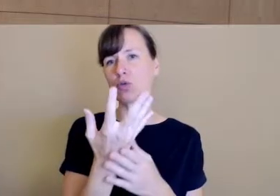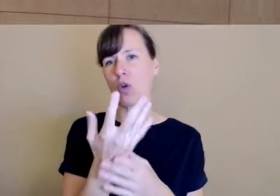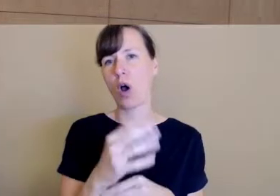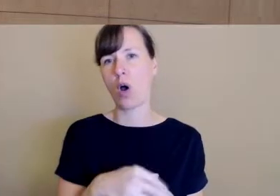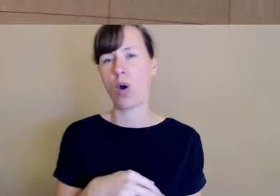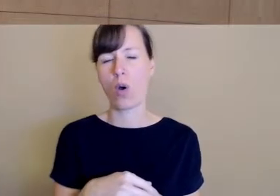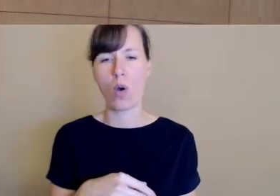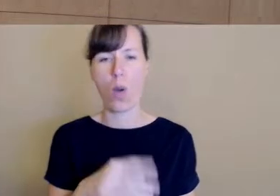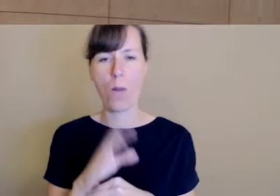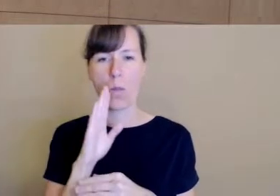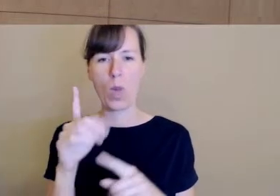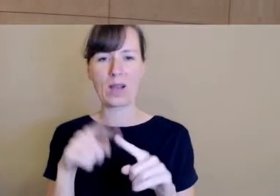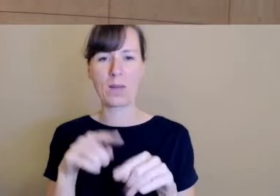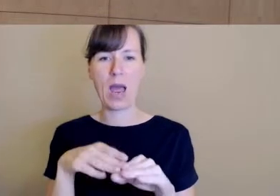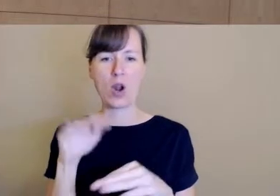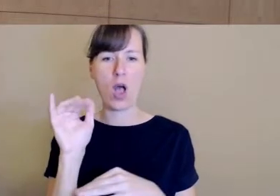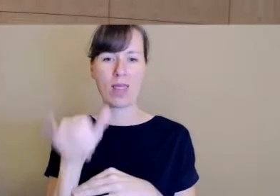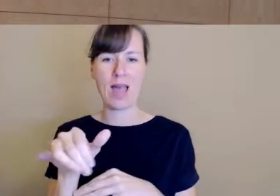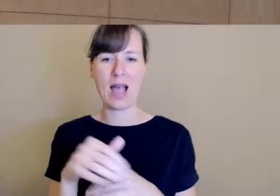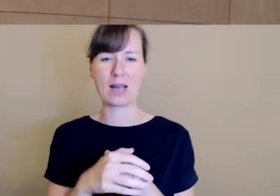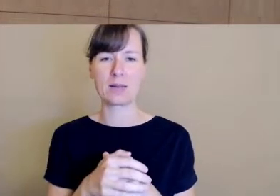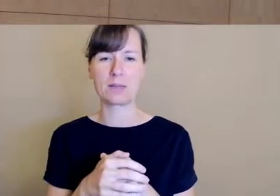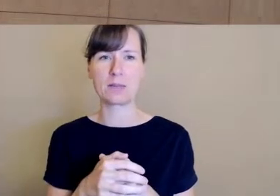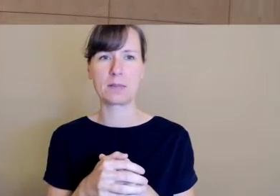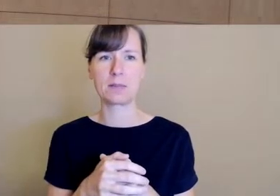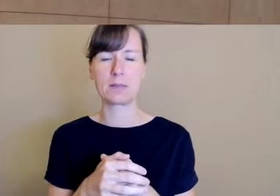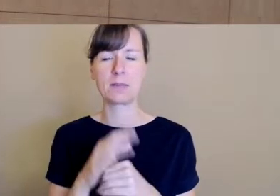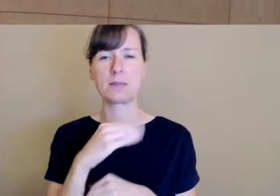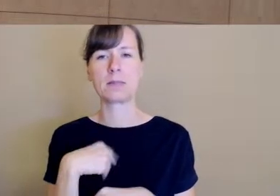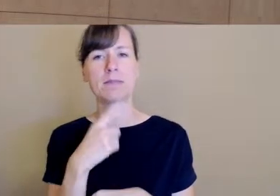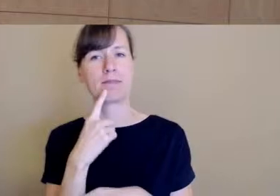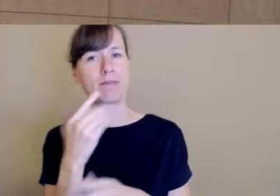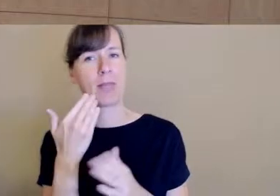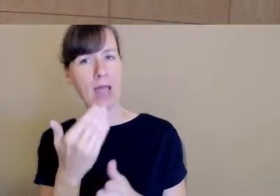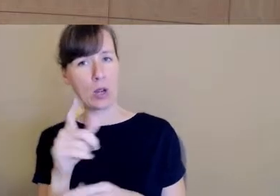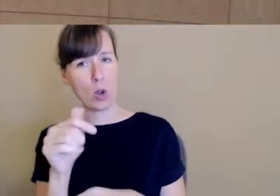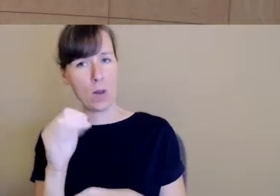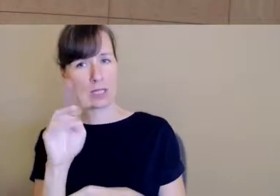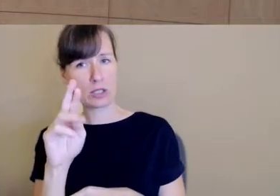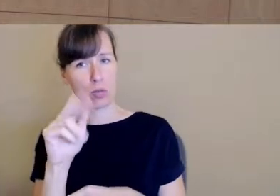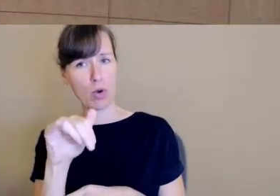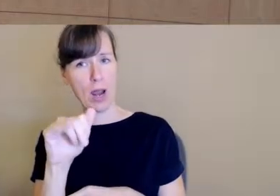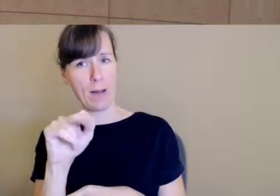But it will depend on that. Thank you for that. Mr. Brayman, anything to add?